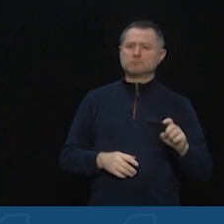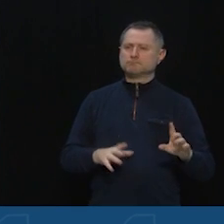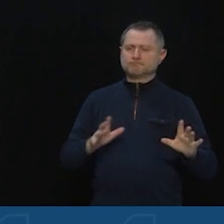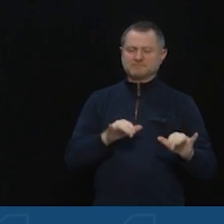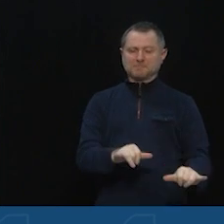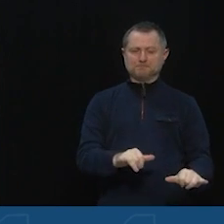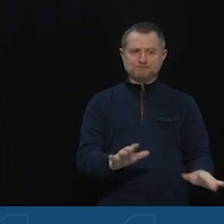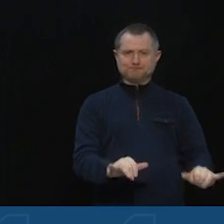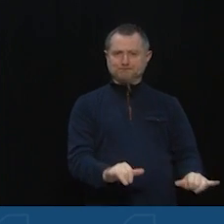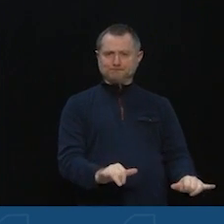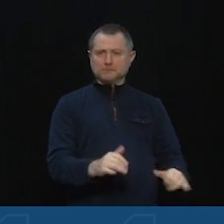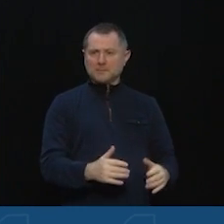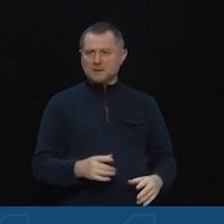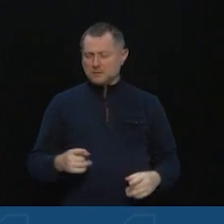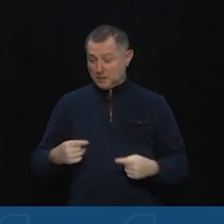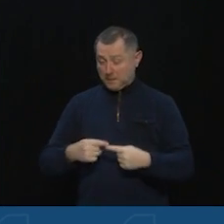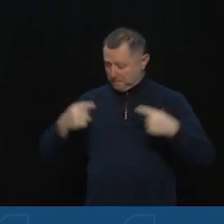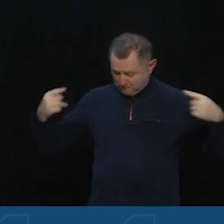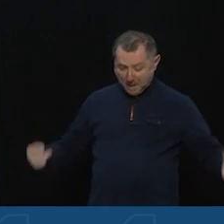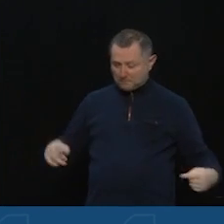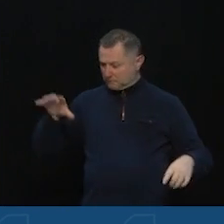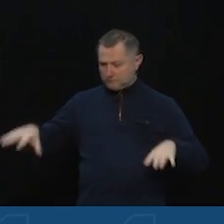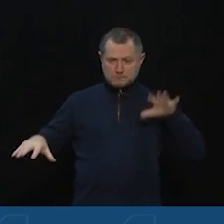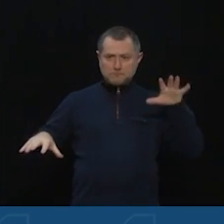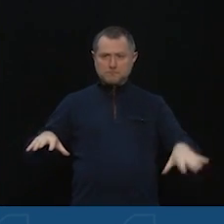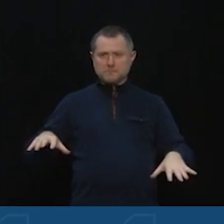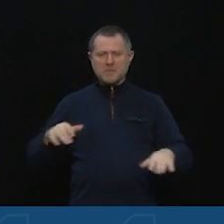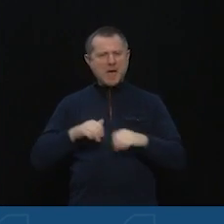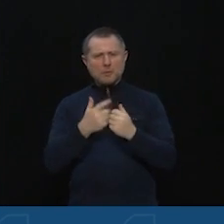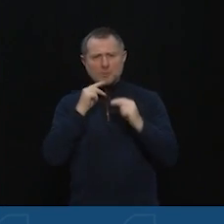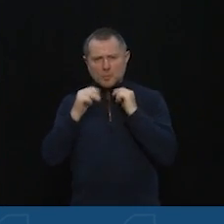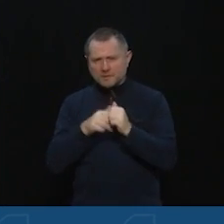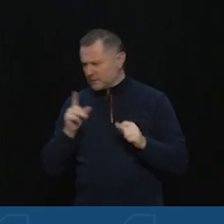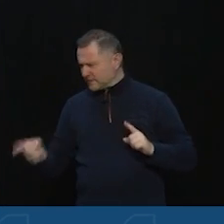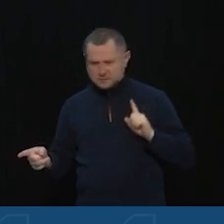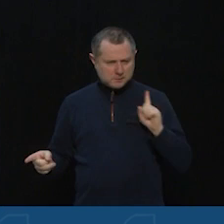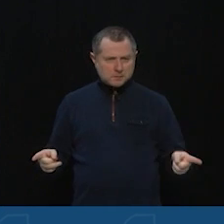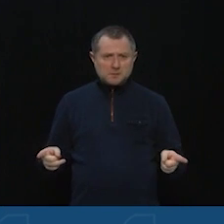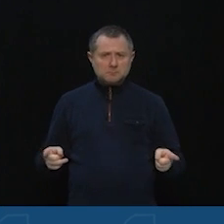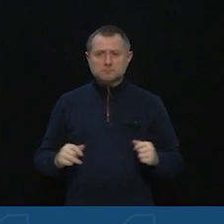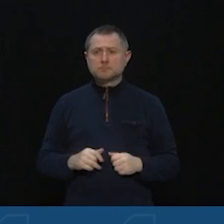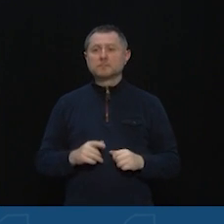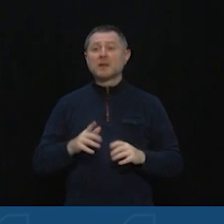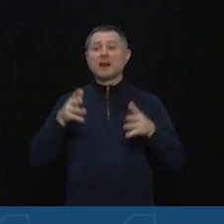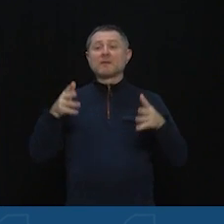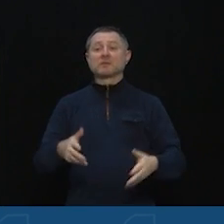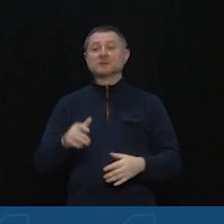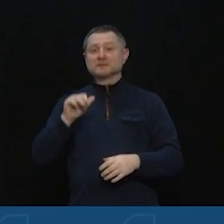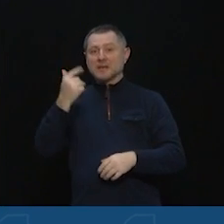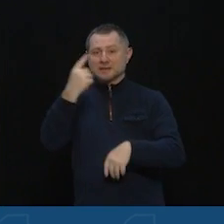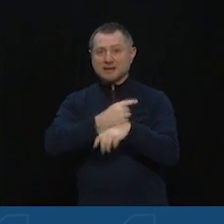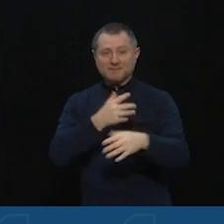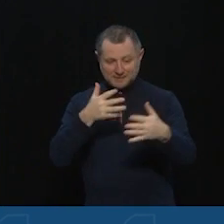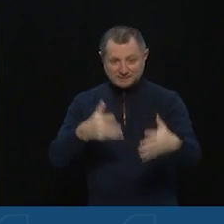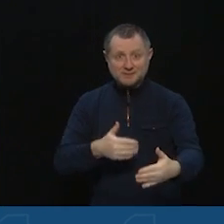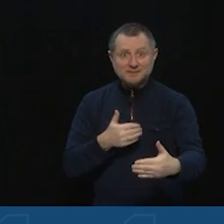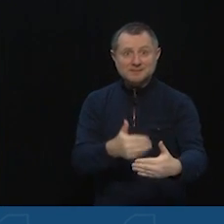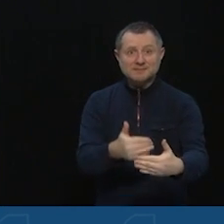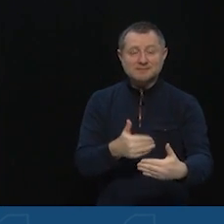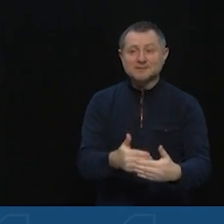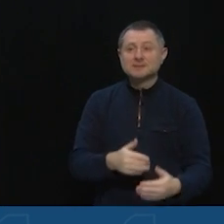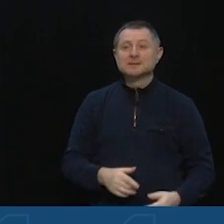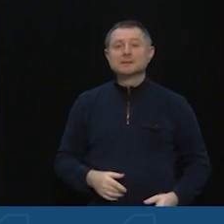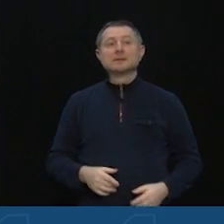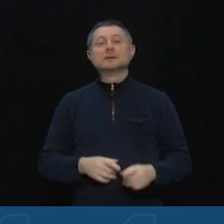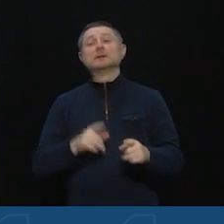like a very difficult, narrow road to cross here. Well, I have 10 days to work that out. I didn't sign up for